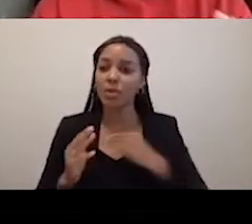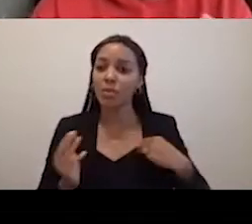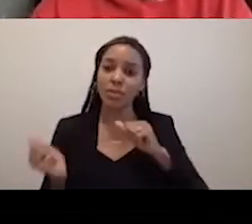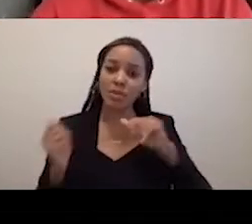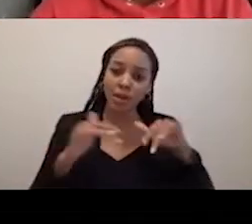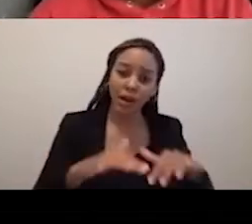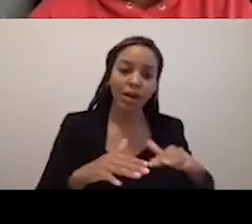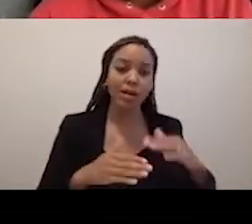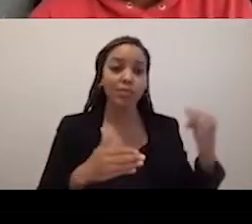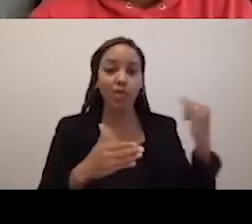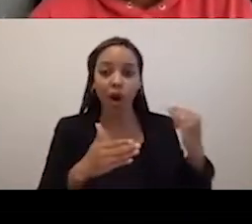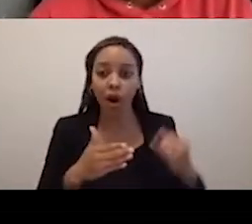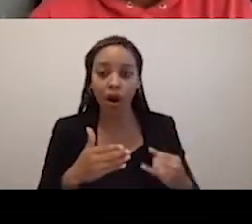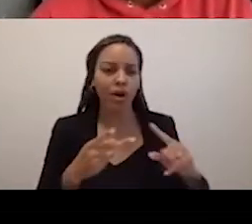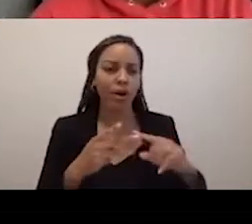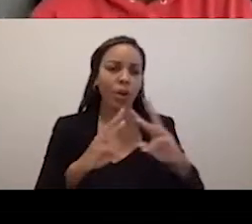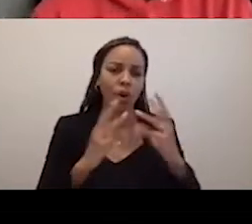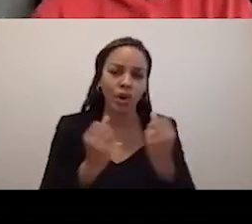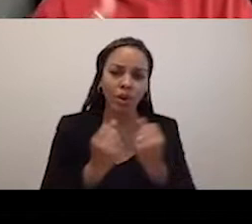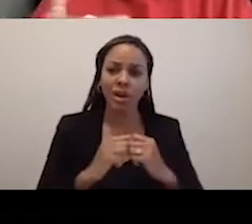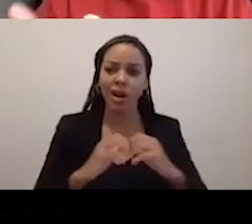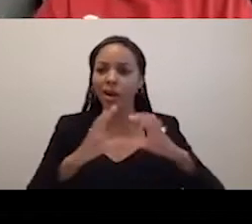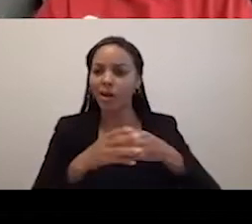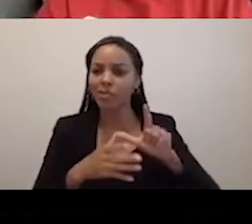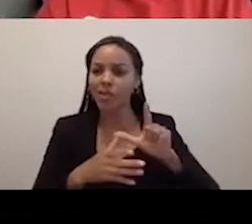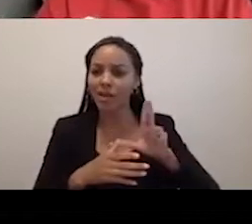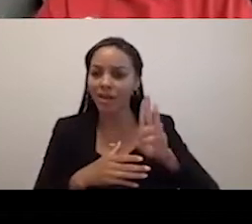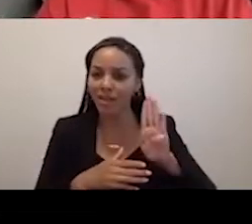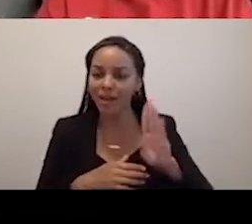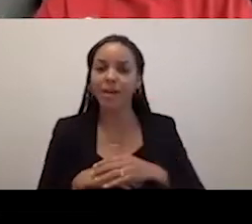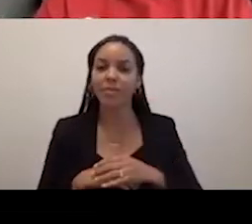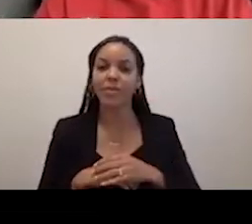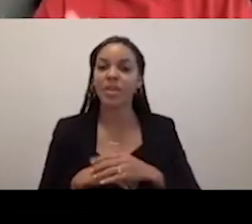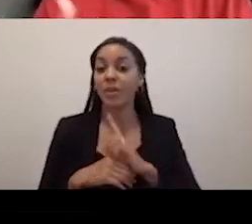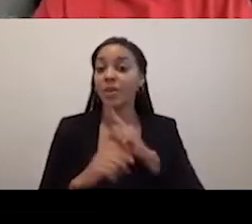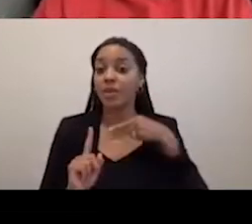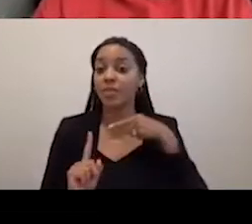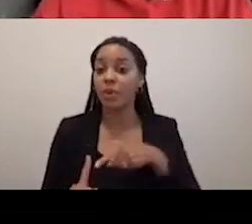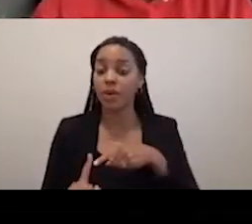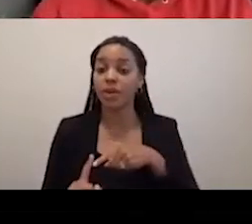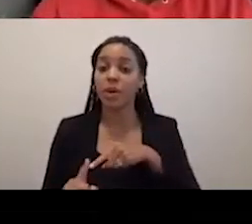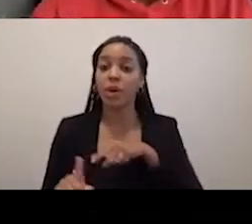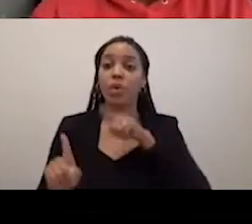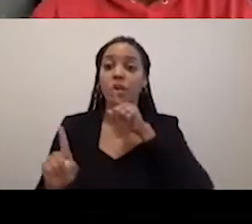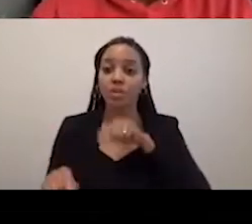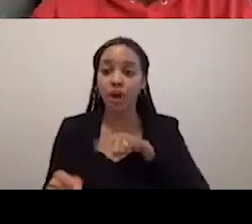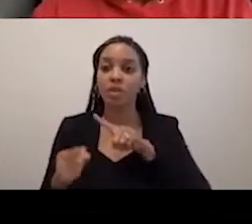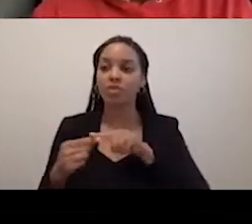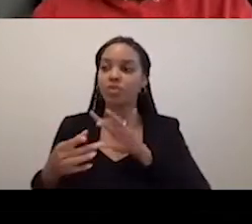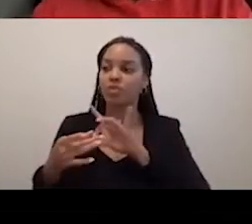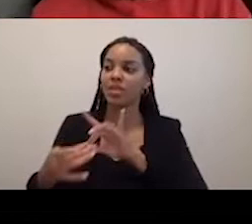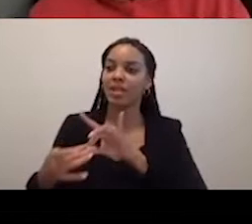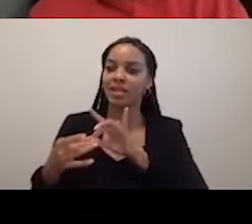whatever. But it really is in response to our relationships that we make with